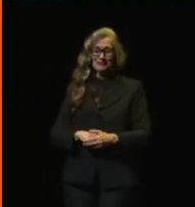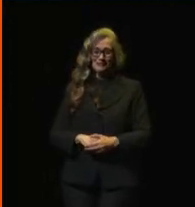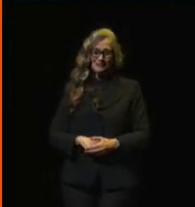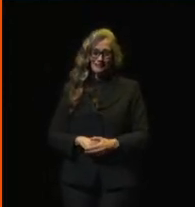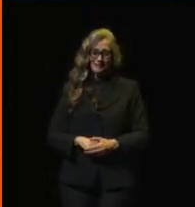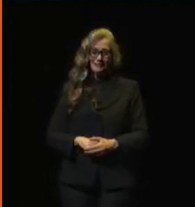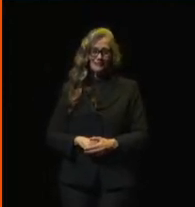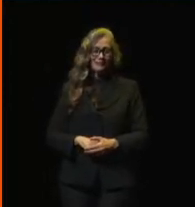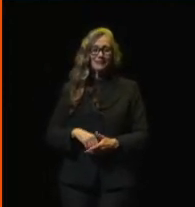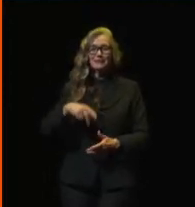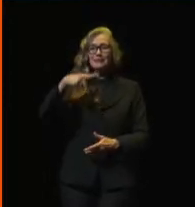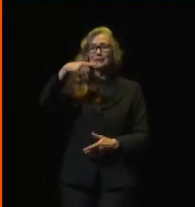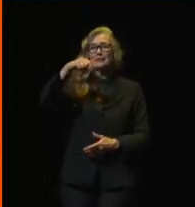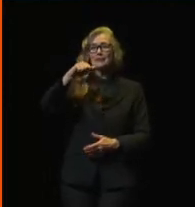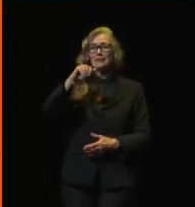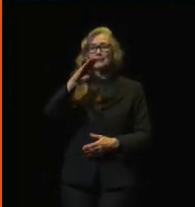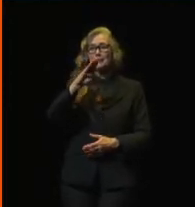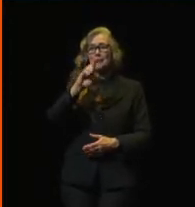Pablo,